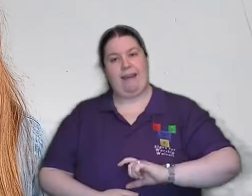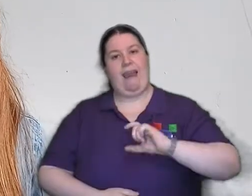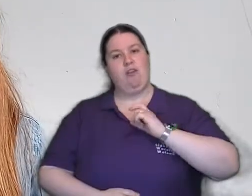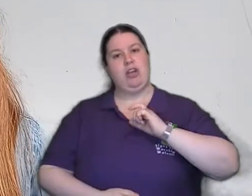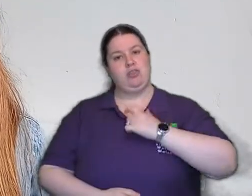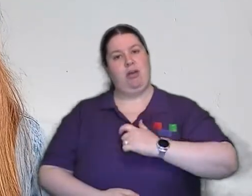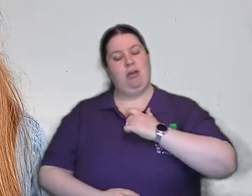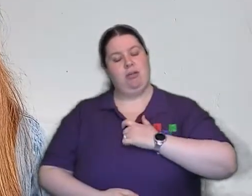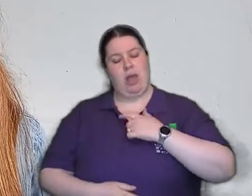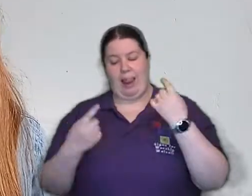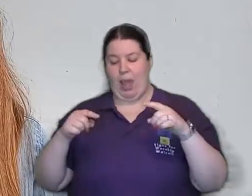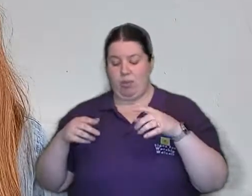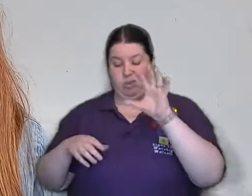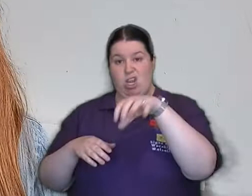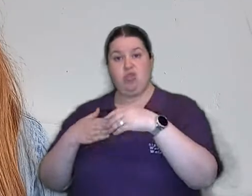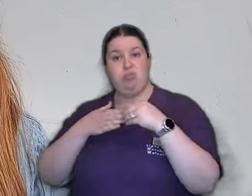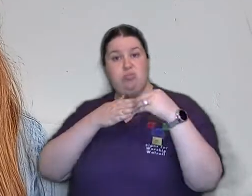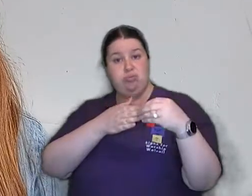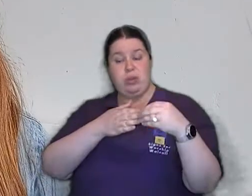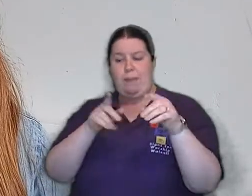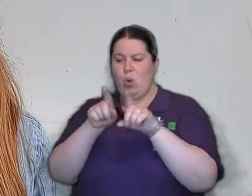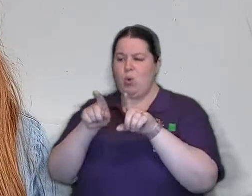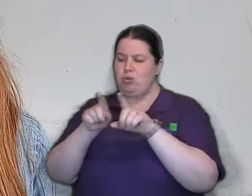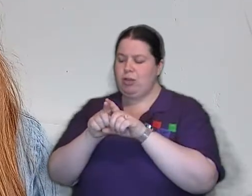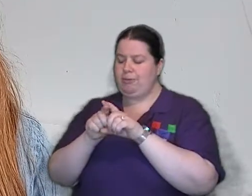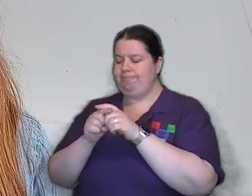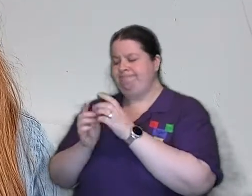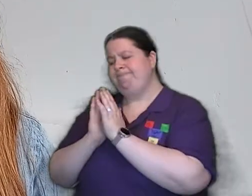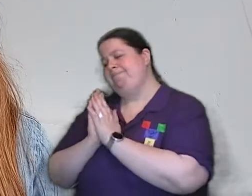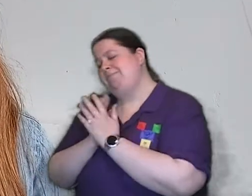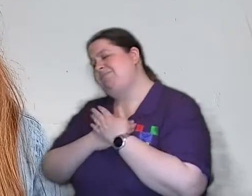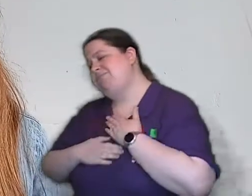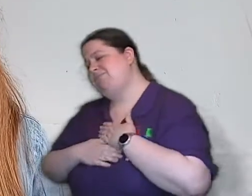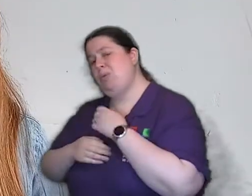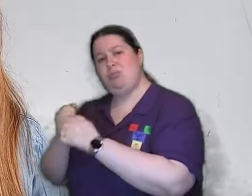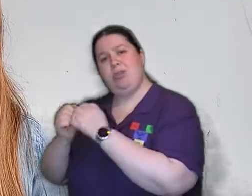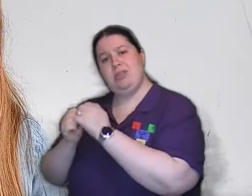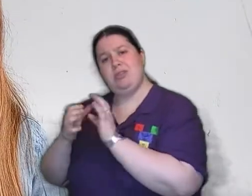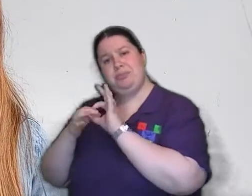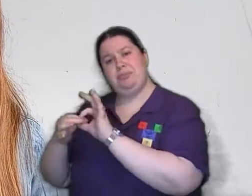humility and character to both lead a country and weep with his brothers